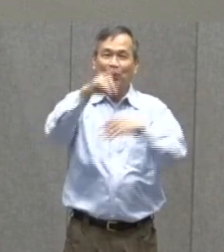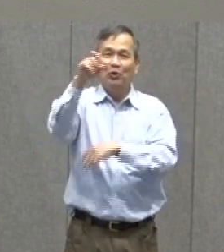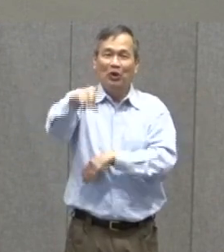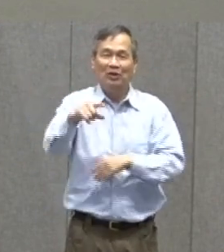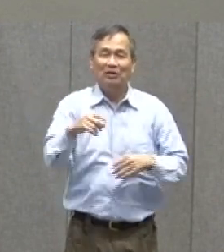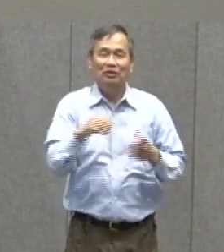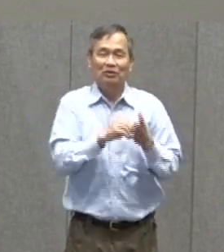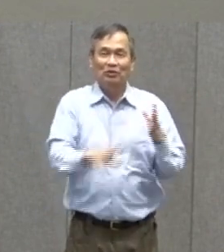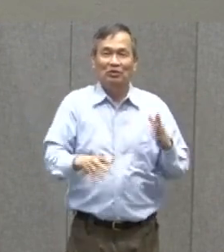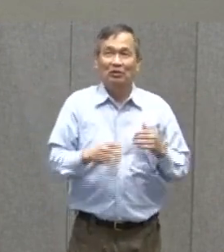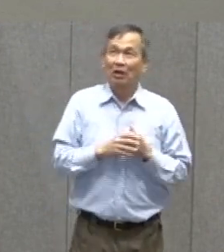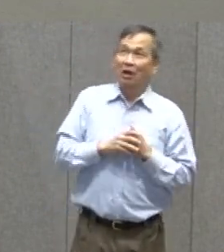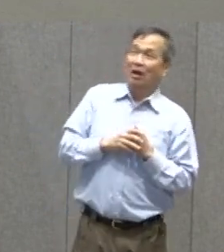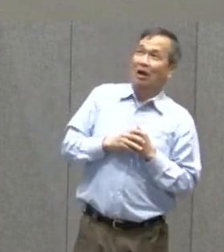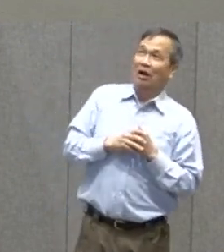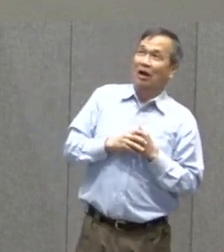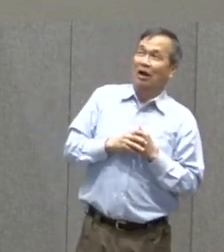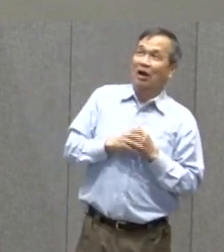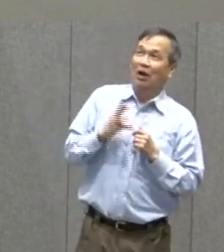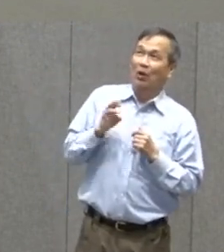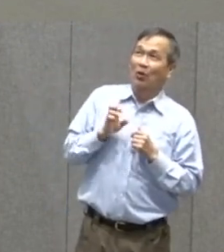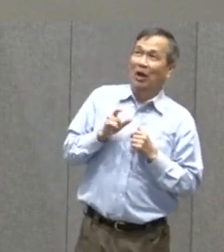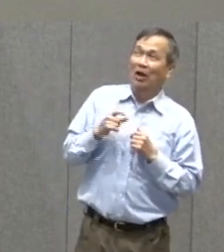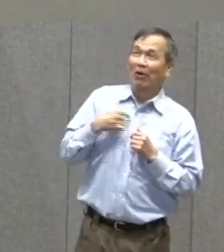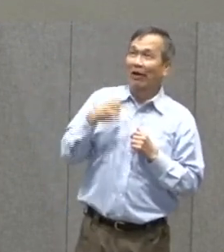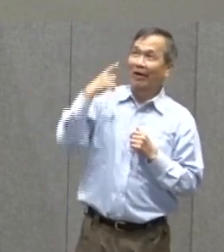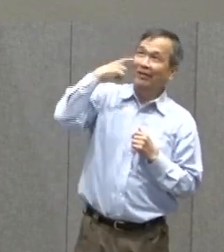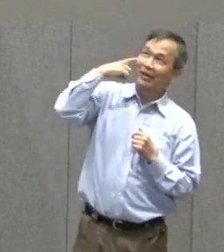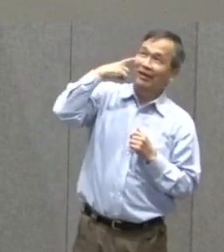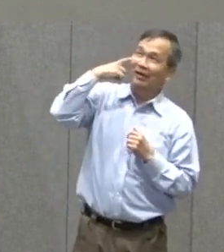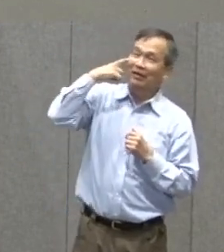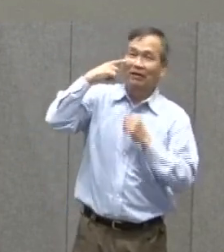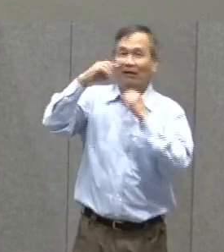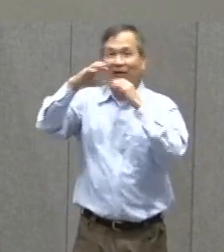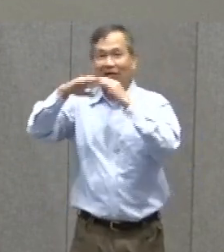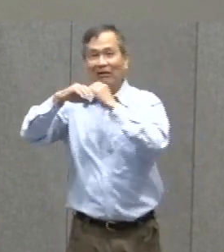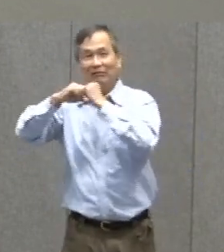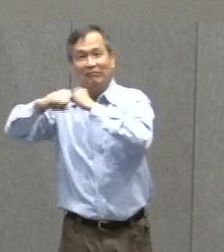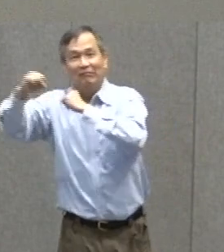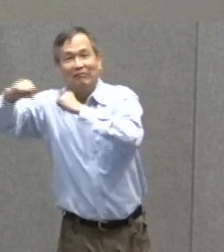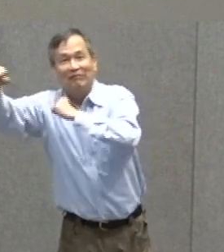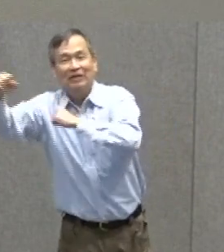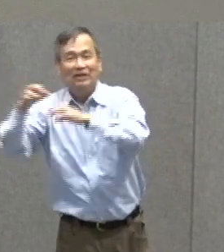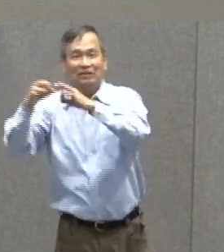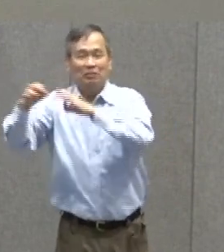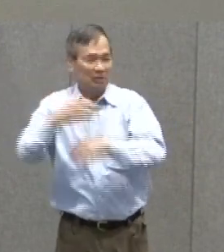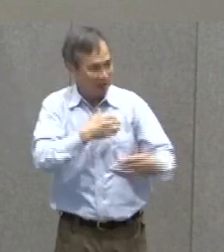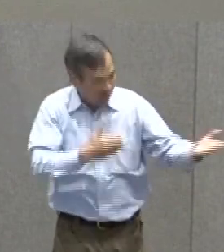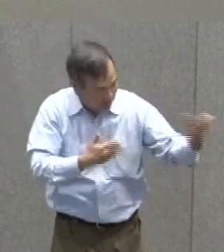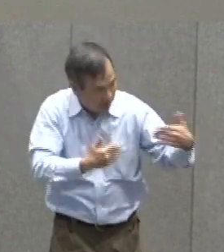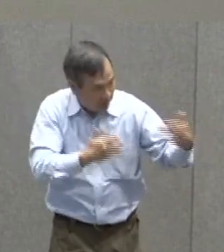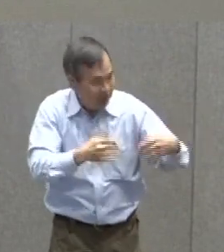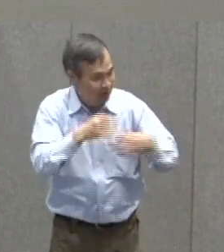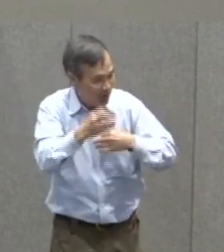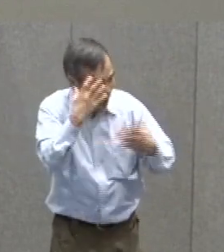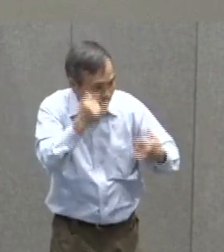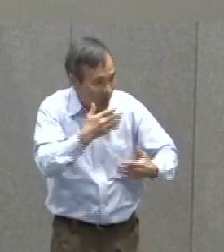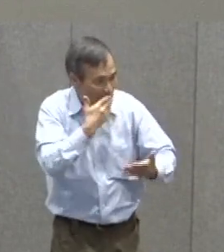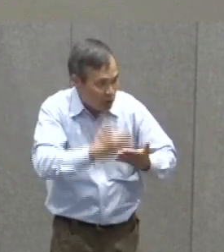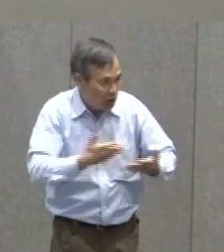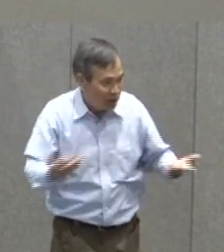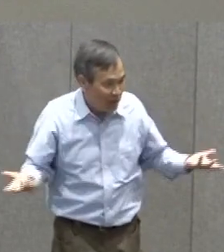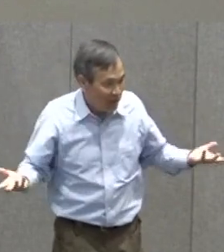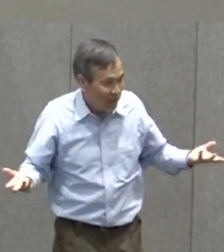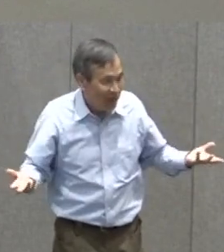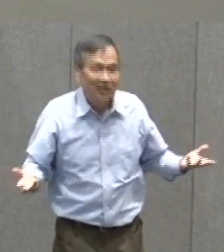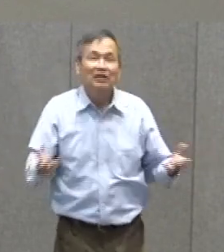are like, well, I think it was good. And I'm like, okay, tell me more about why it was good. And then I can